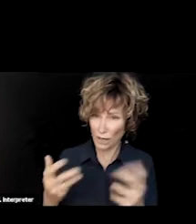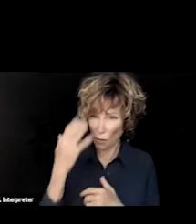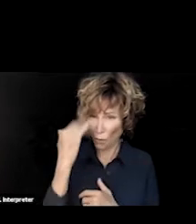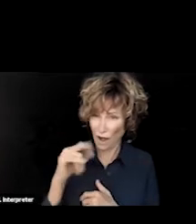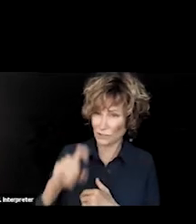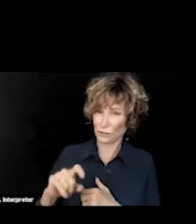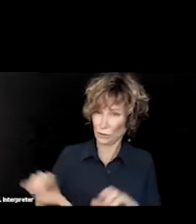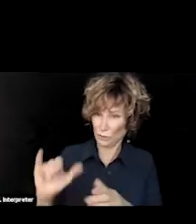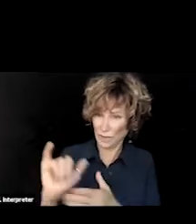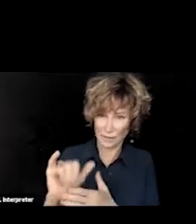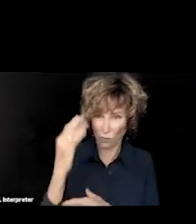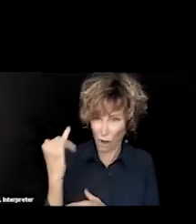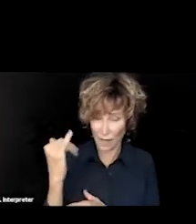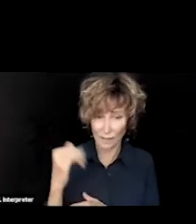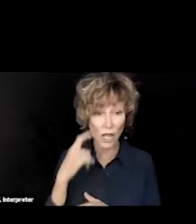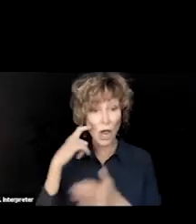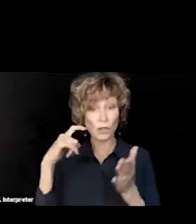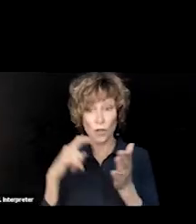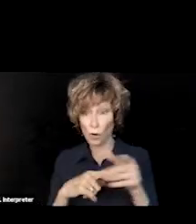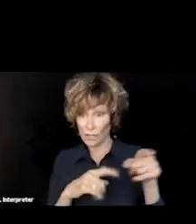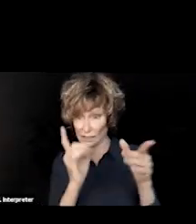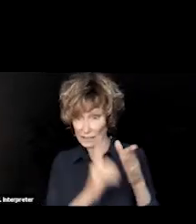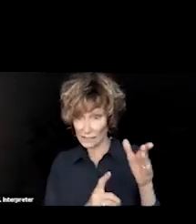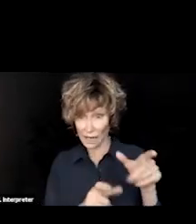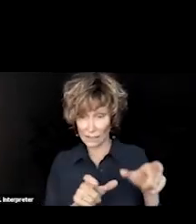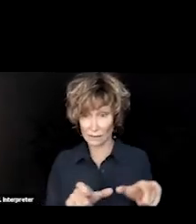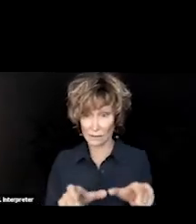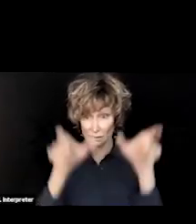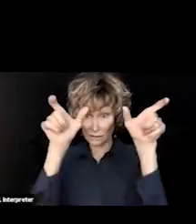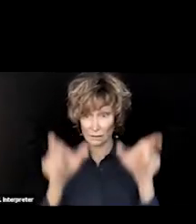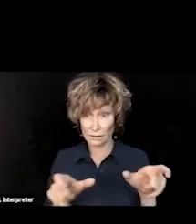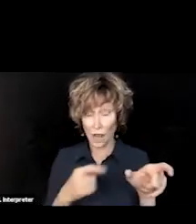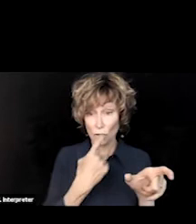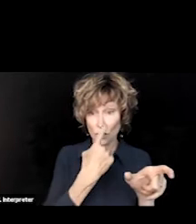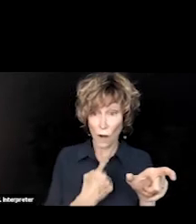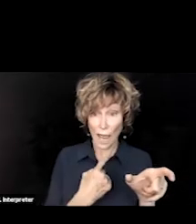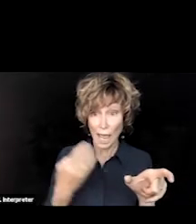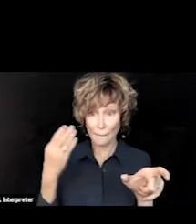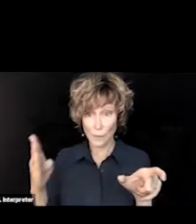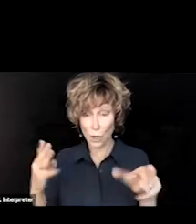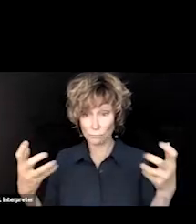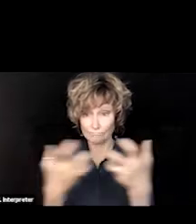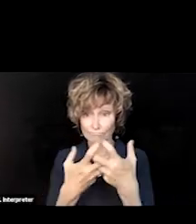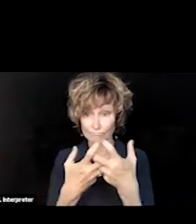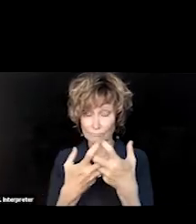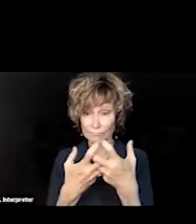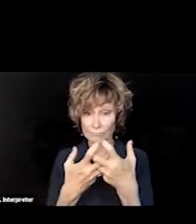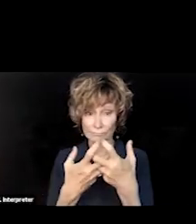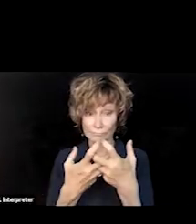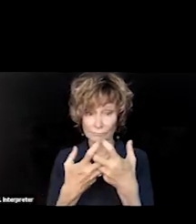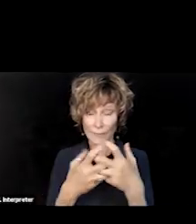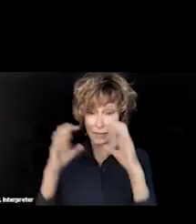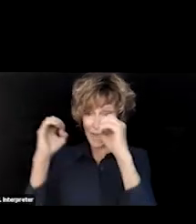bother? Do you notice the design, the two pieces, the red and the blue, fit together like pieces of a puzzle, the educators